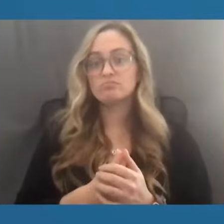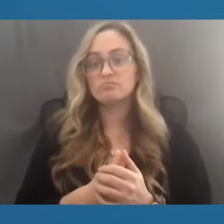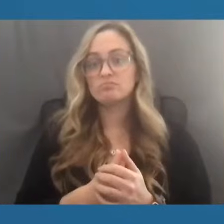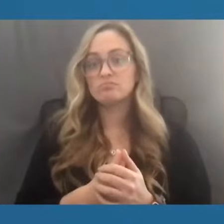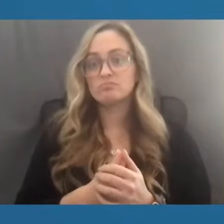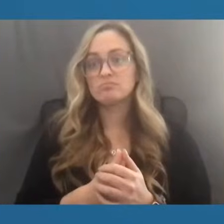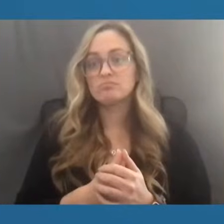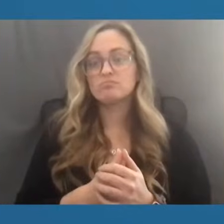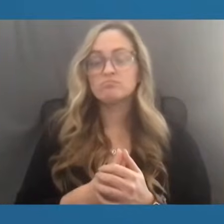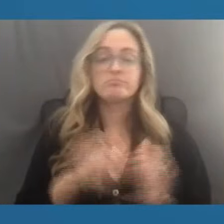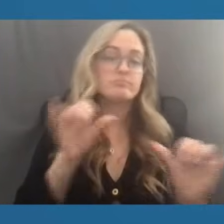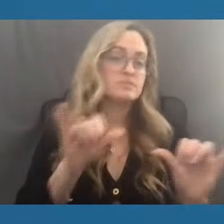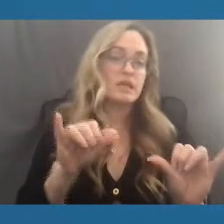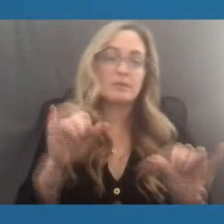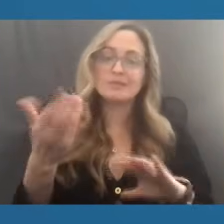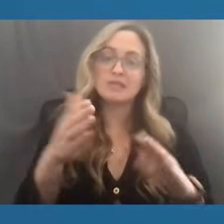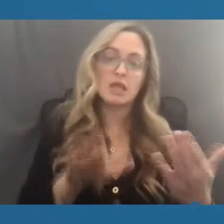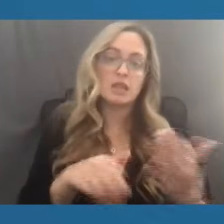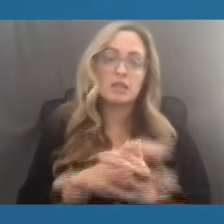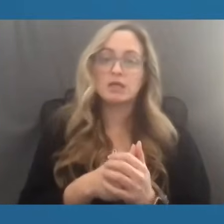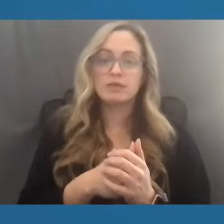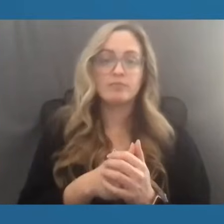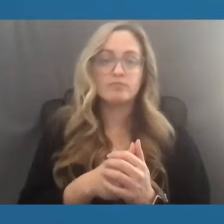And so is death. Two